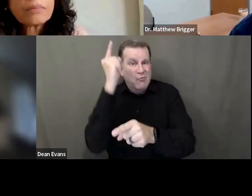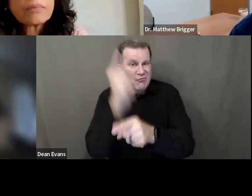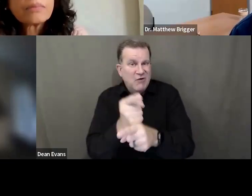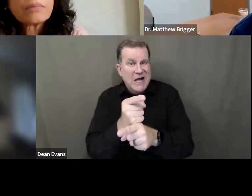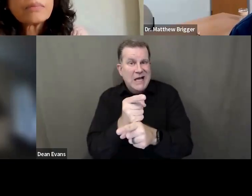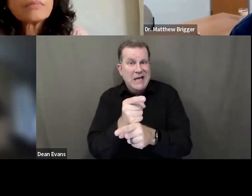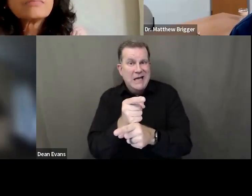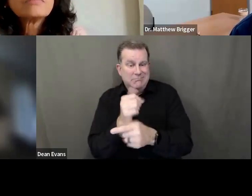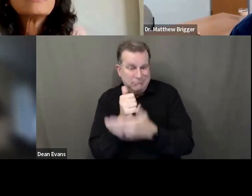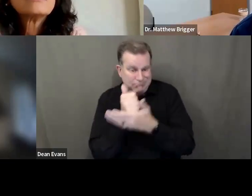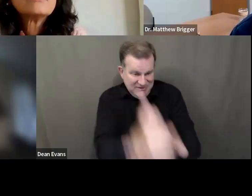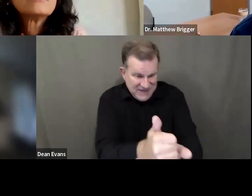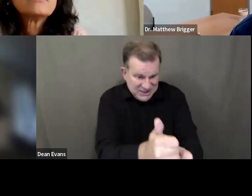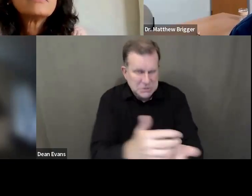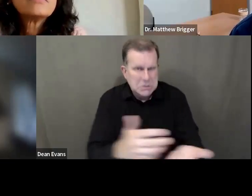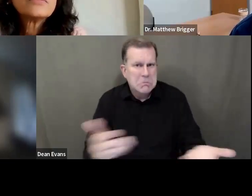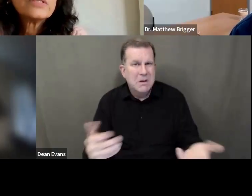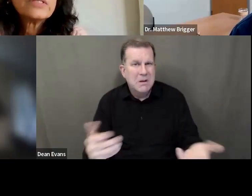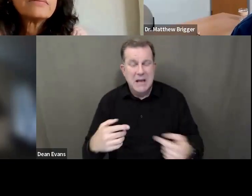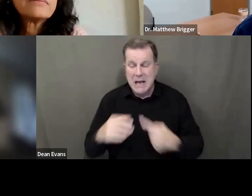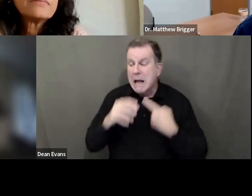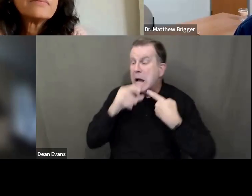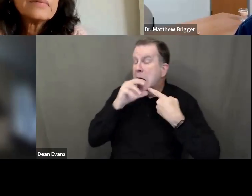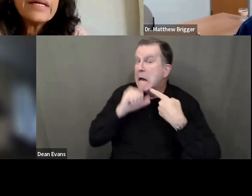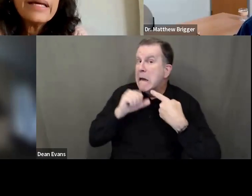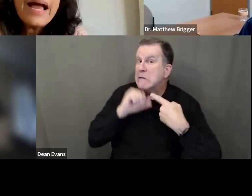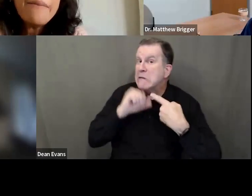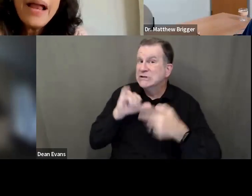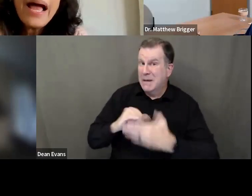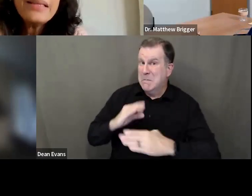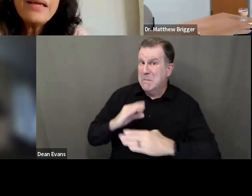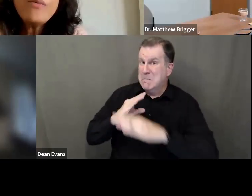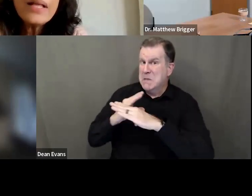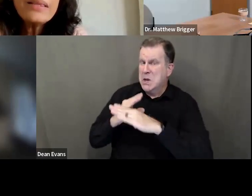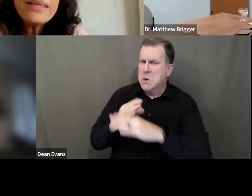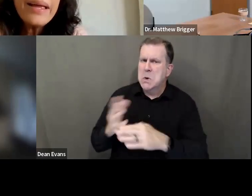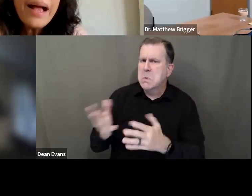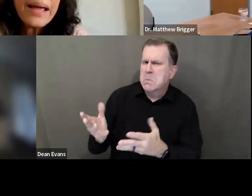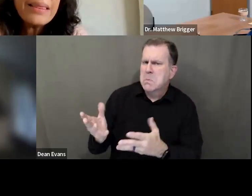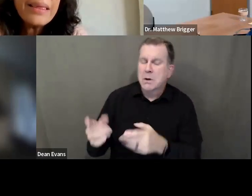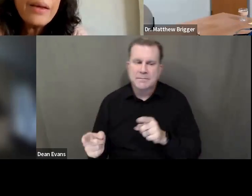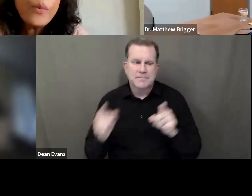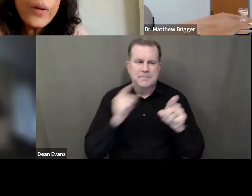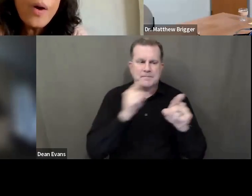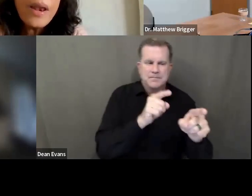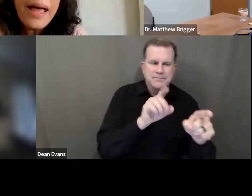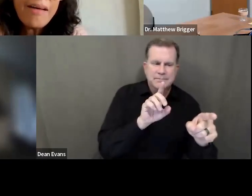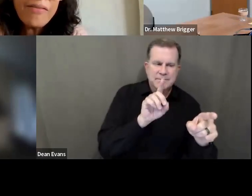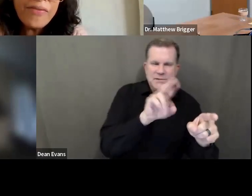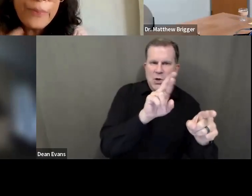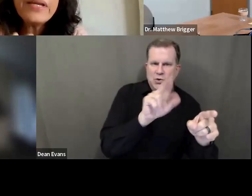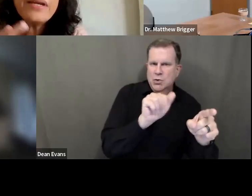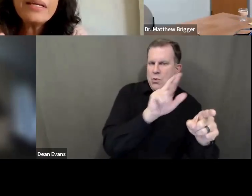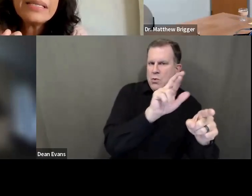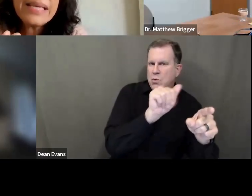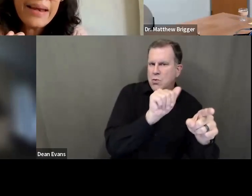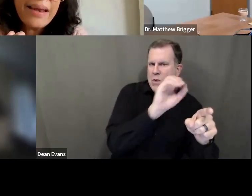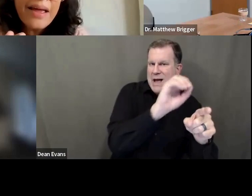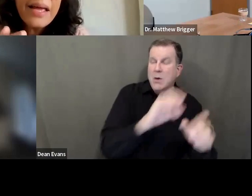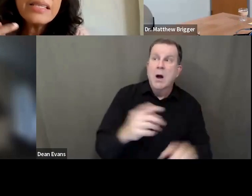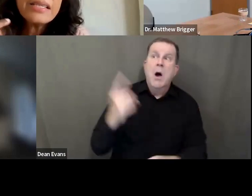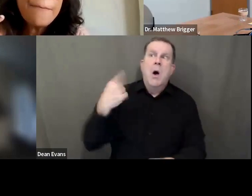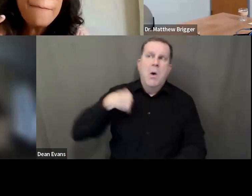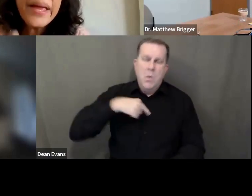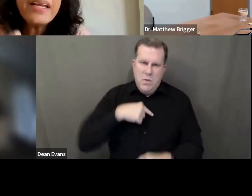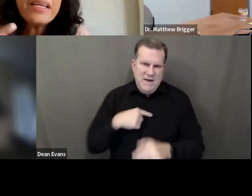don't necessarily think of age as being a barrier. Yeah. Yeah, but I think one thing I think we all have repeatedly